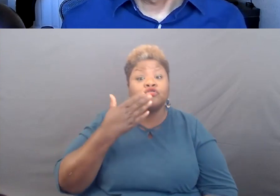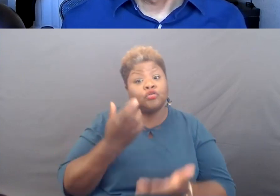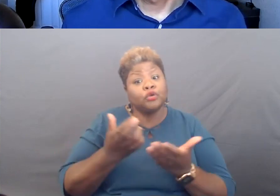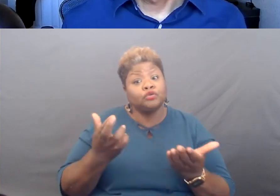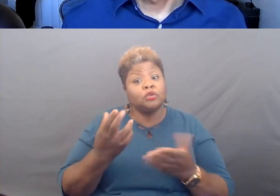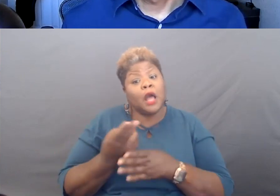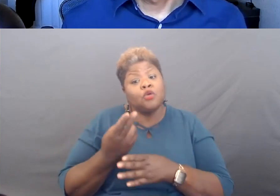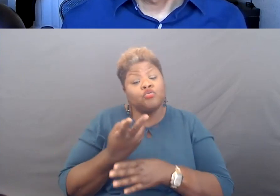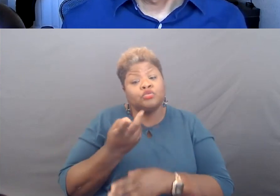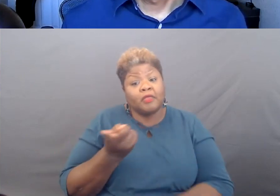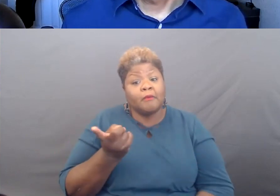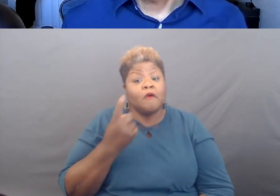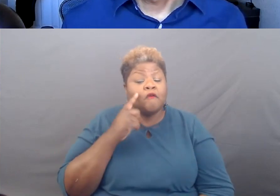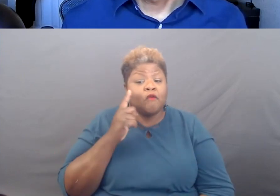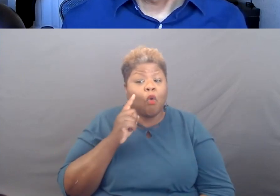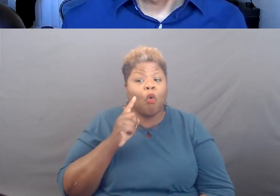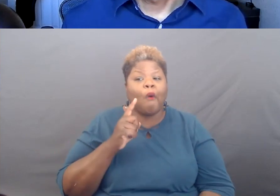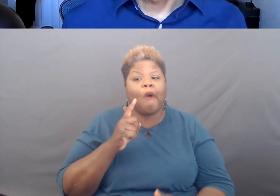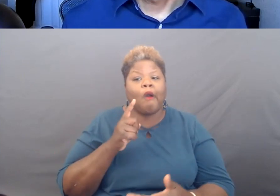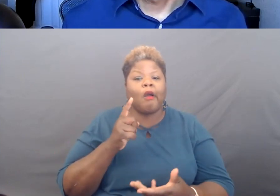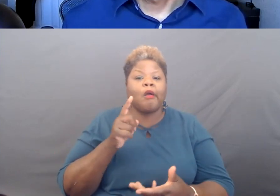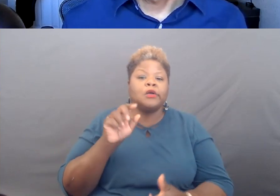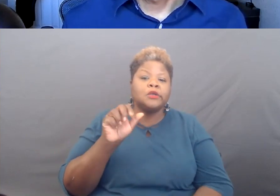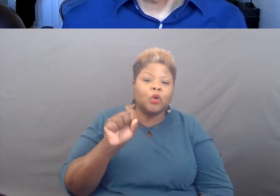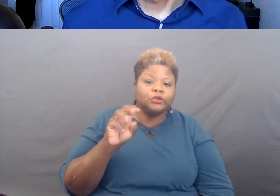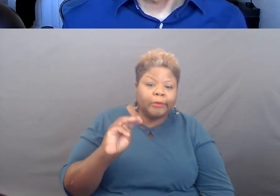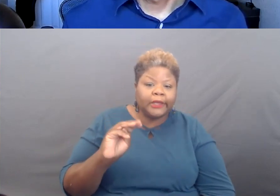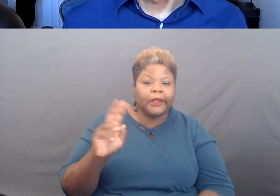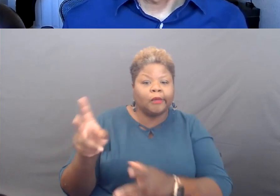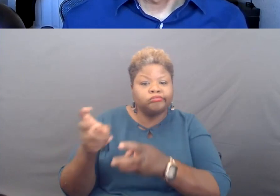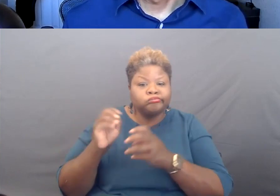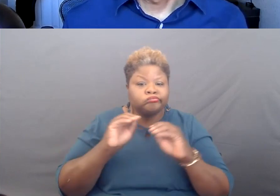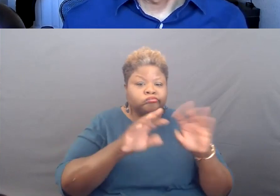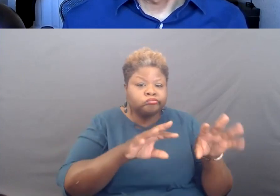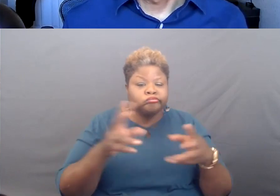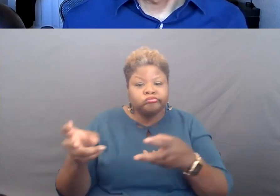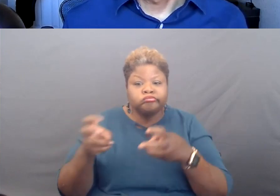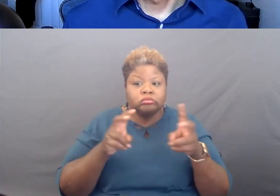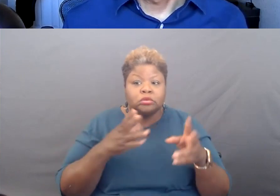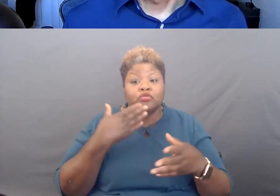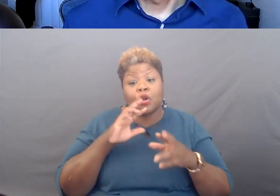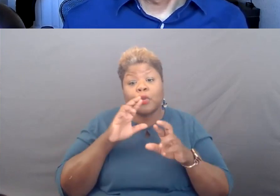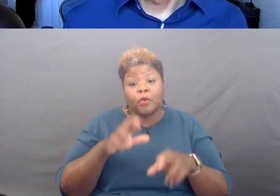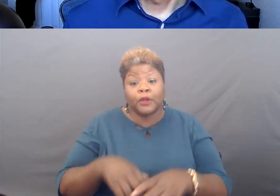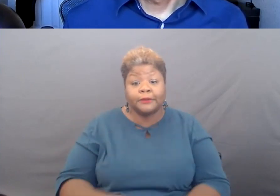for kind of filler social media all the time, but they're really good on reporting.